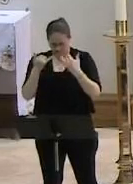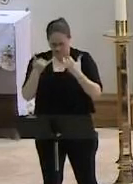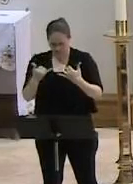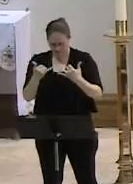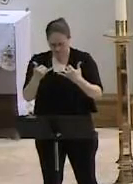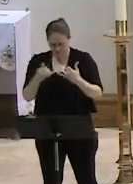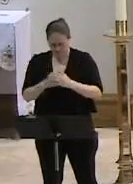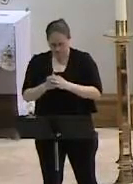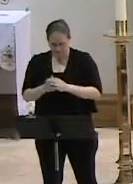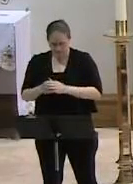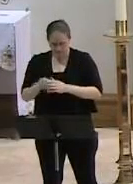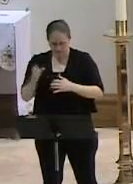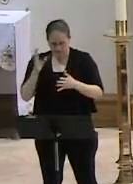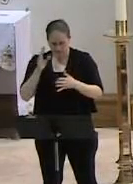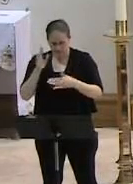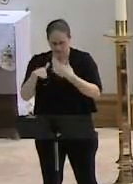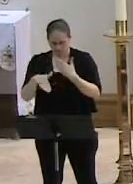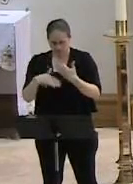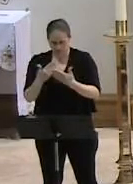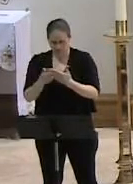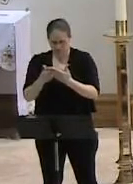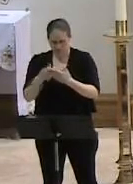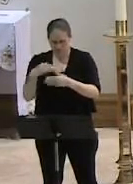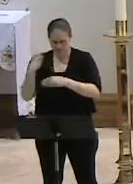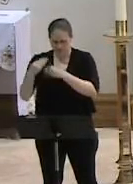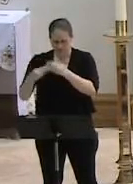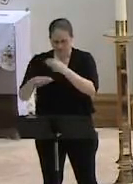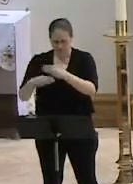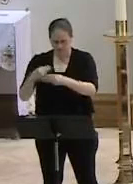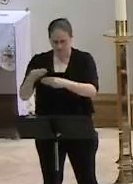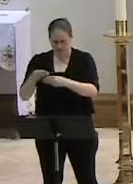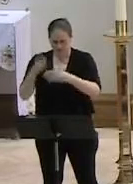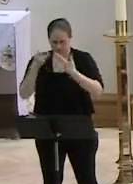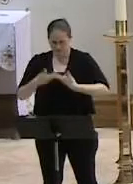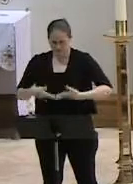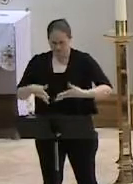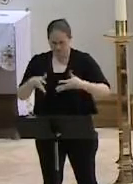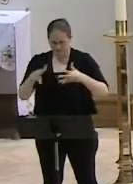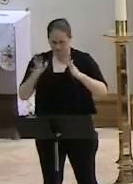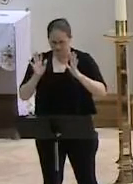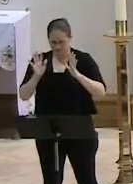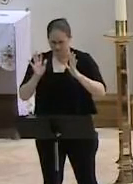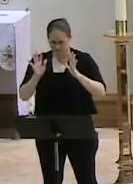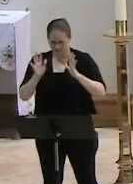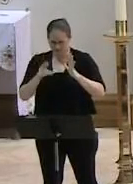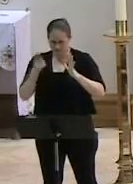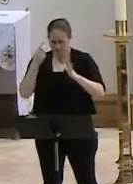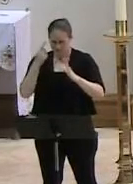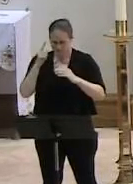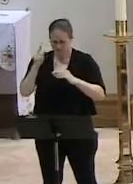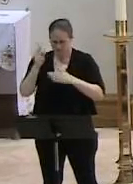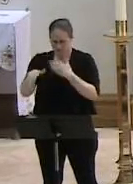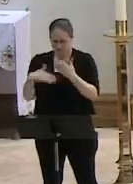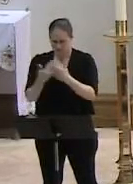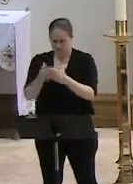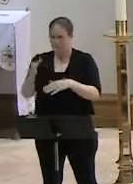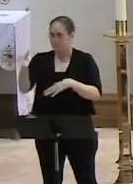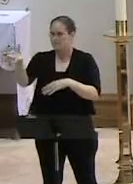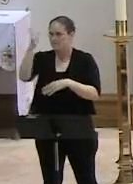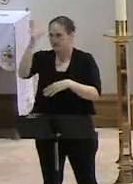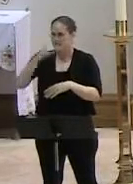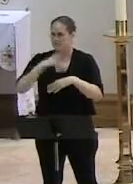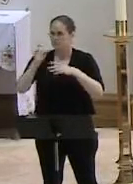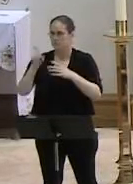he has appeared to the end of the ages to take away sin by his sacrifice, just as it is appointed that men and women die